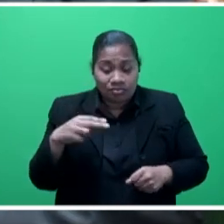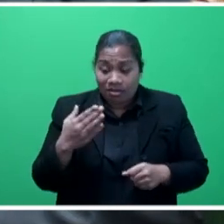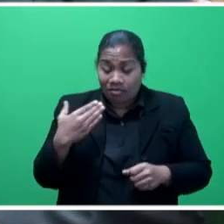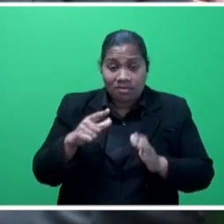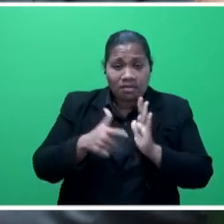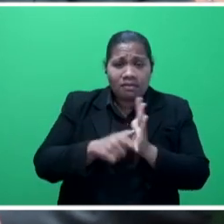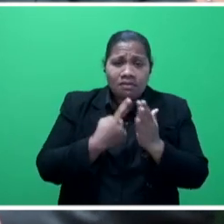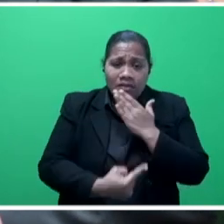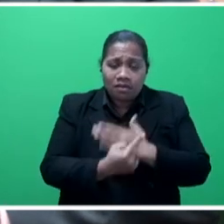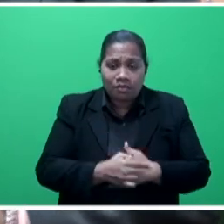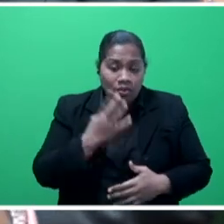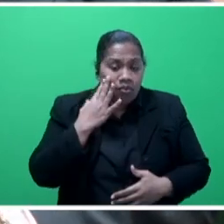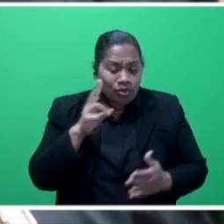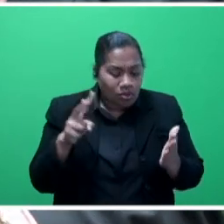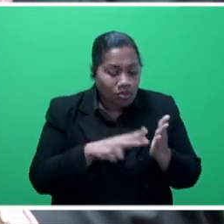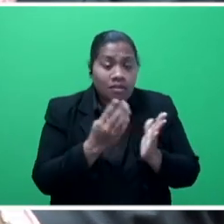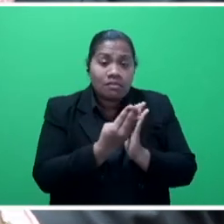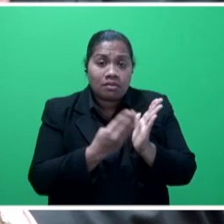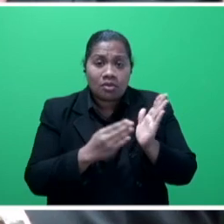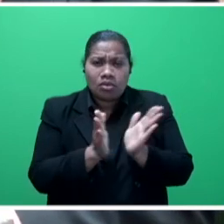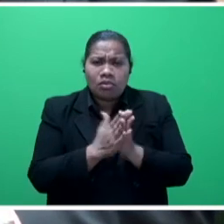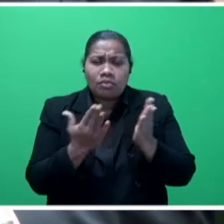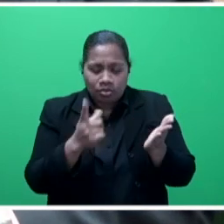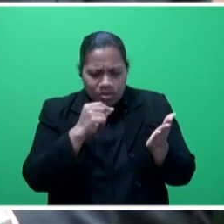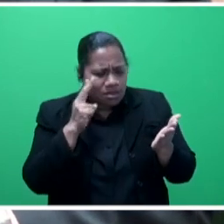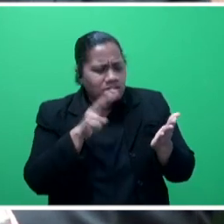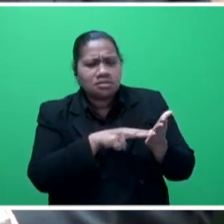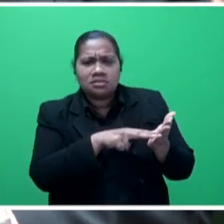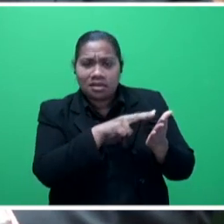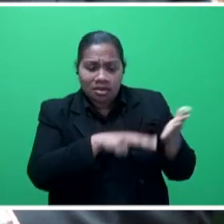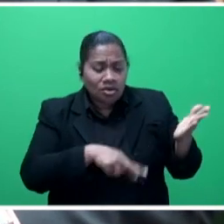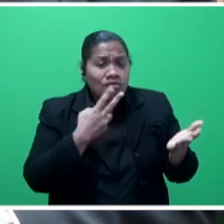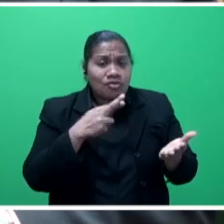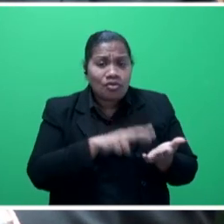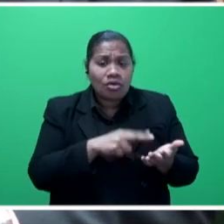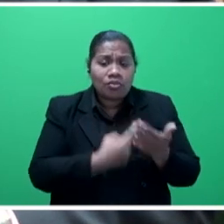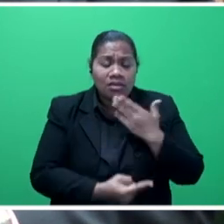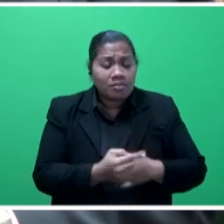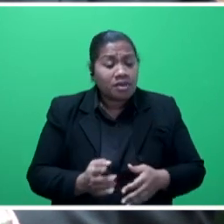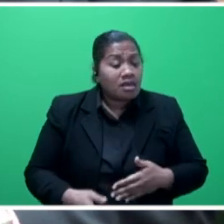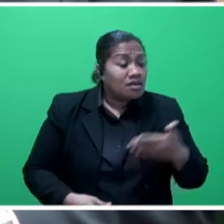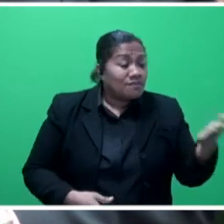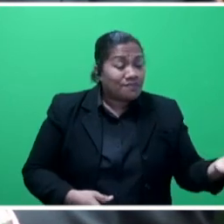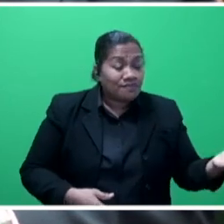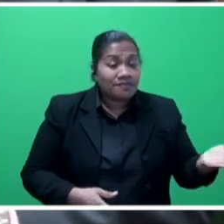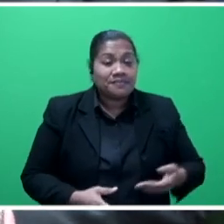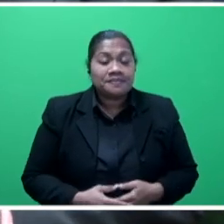one goes through the budget book, they'll be able to see Hansard records, etc., the other side of the